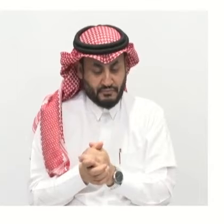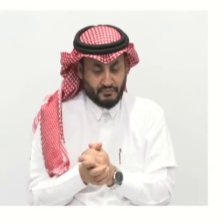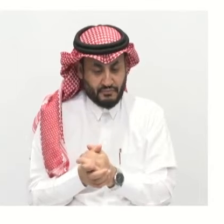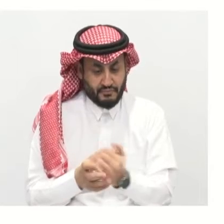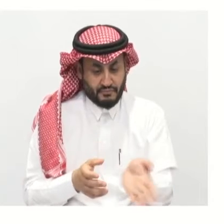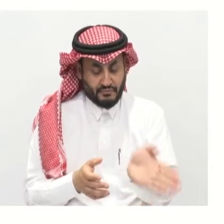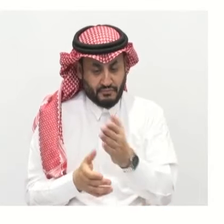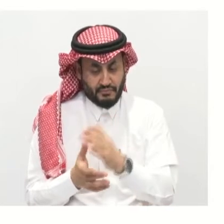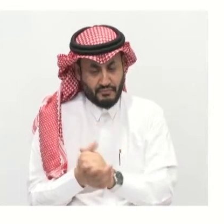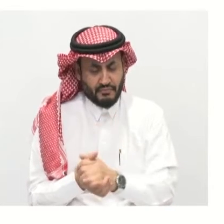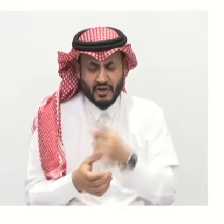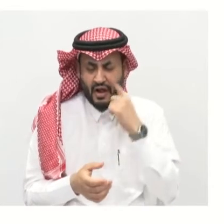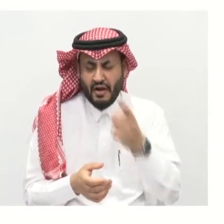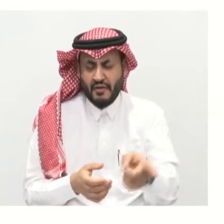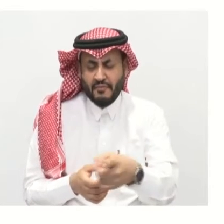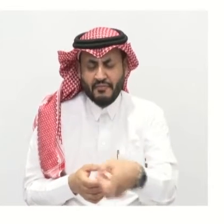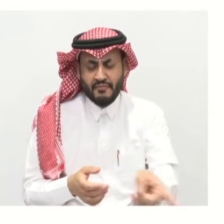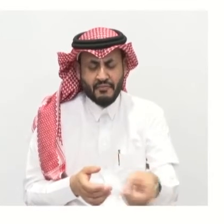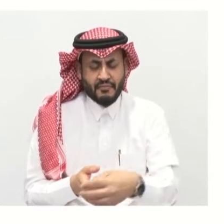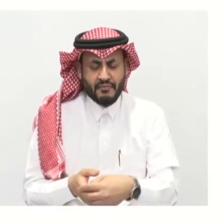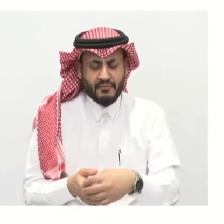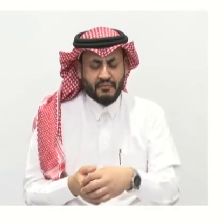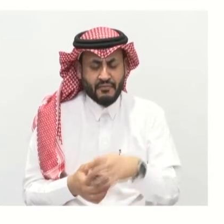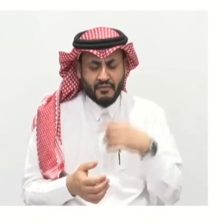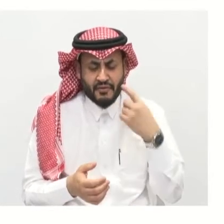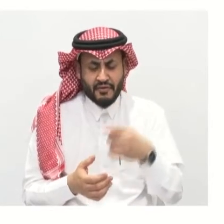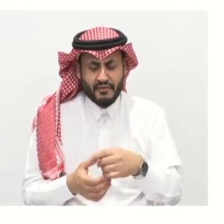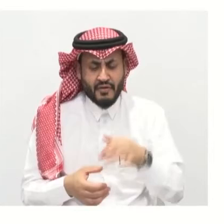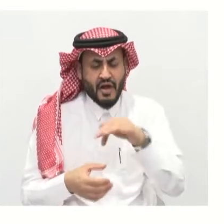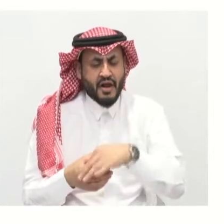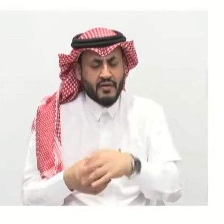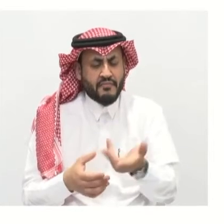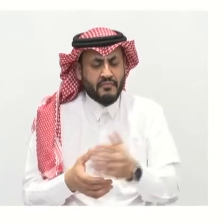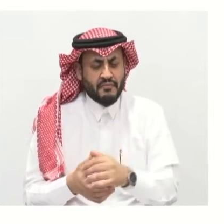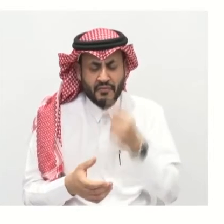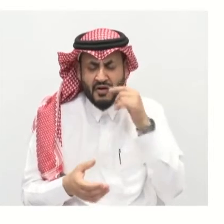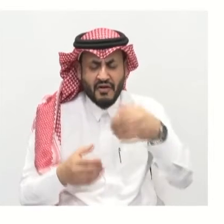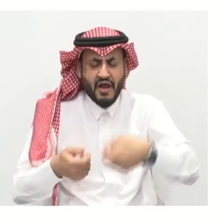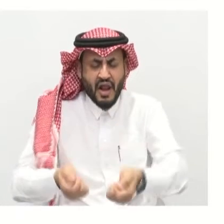Is there anything else? Try to be creative. What do you think is inside here?